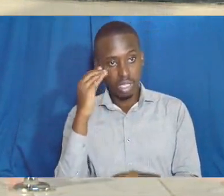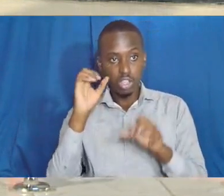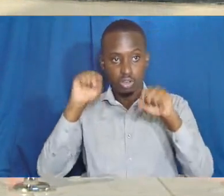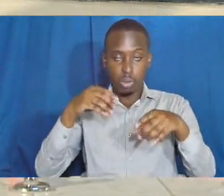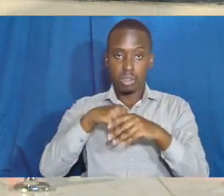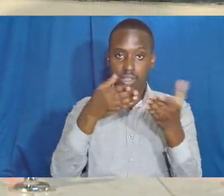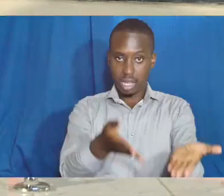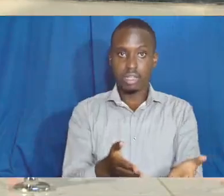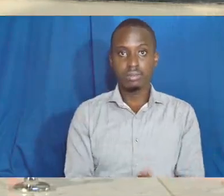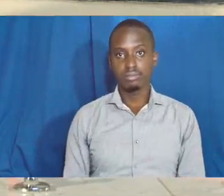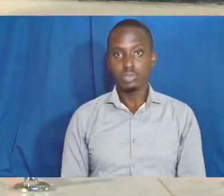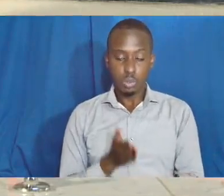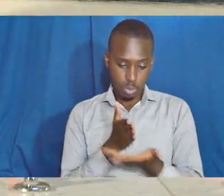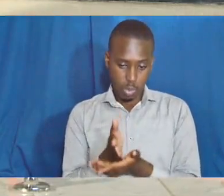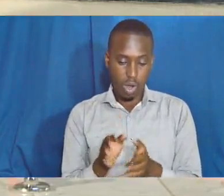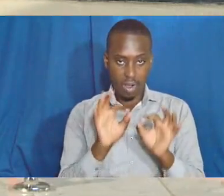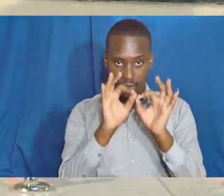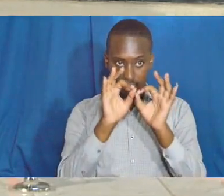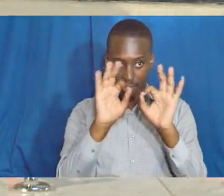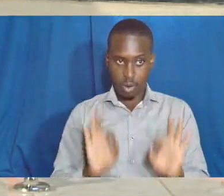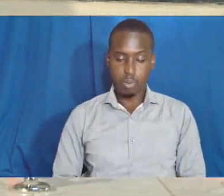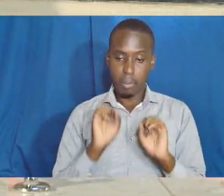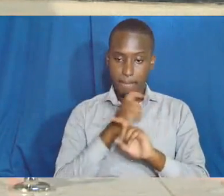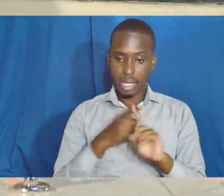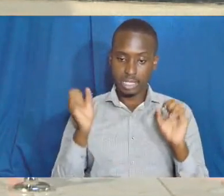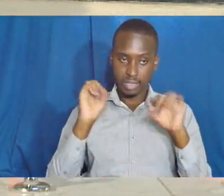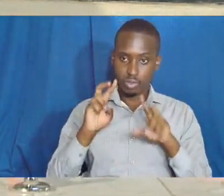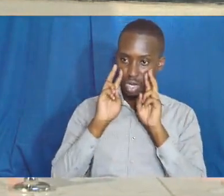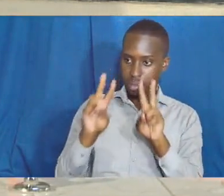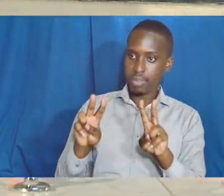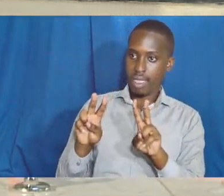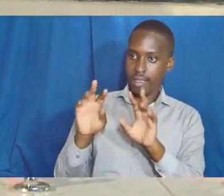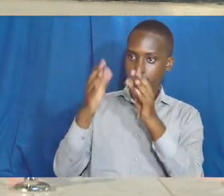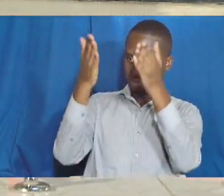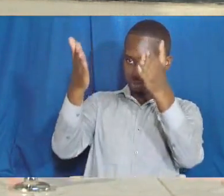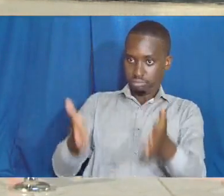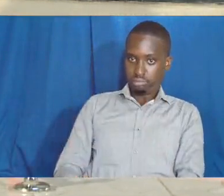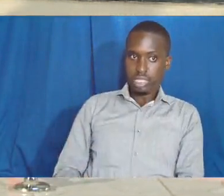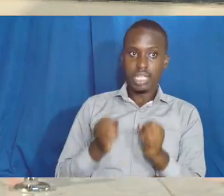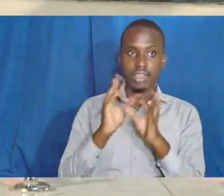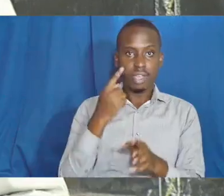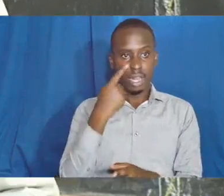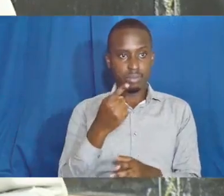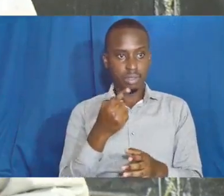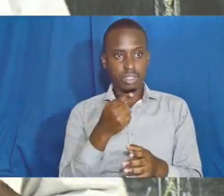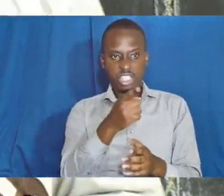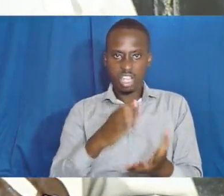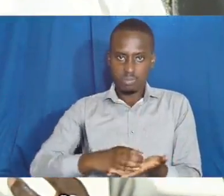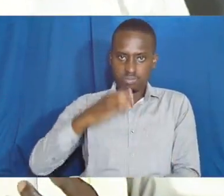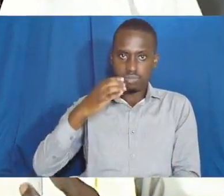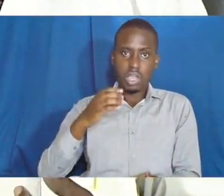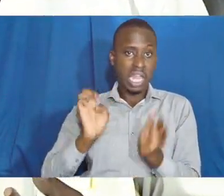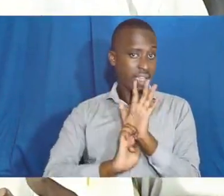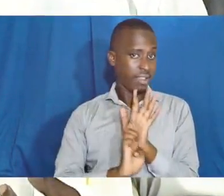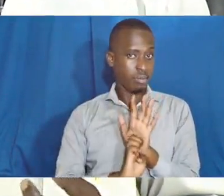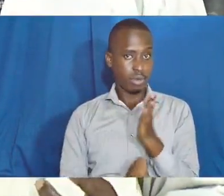form. But when you look at them physically, for example, if I look at this beaker, this is an